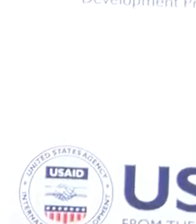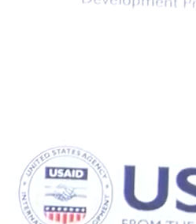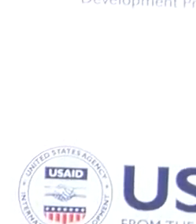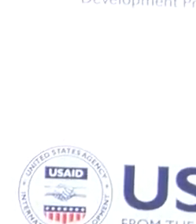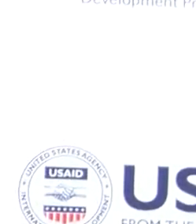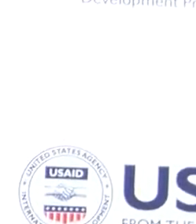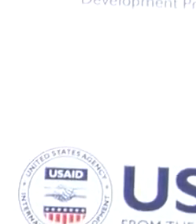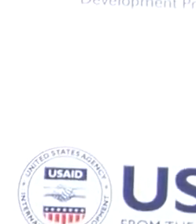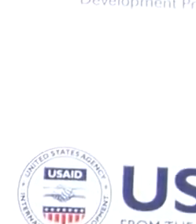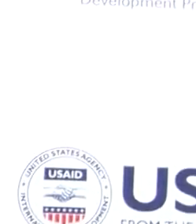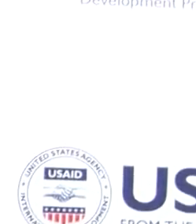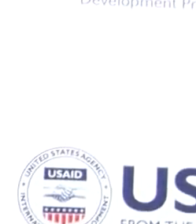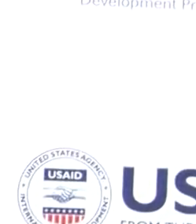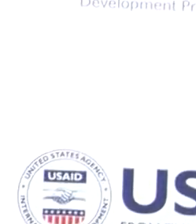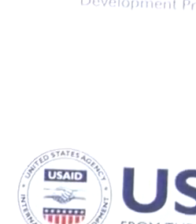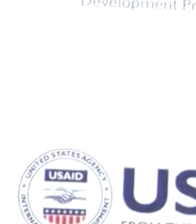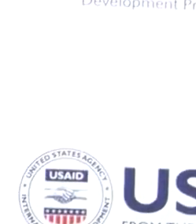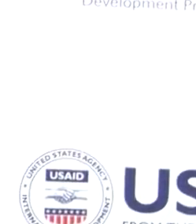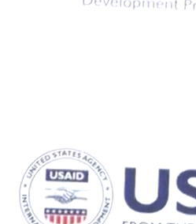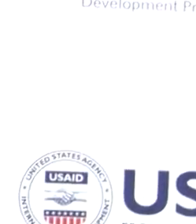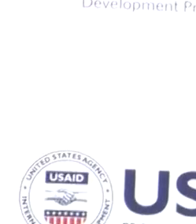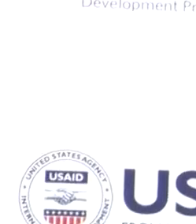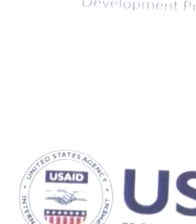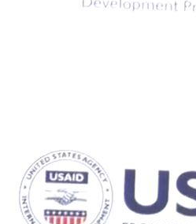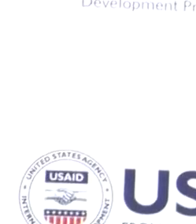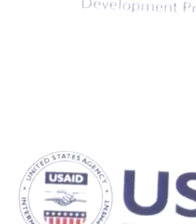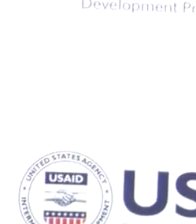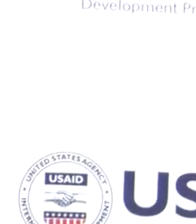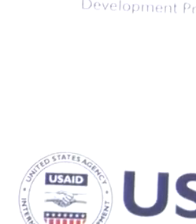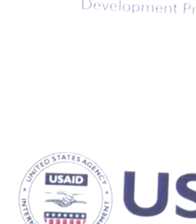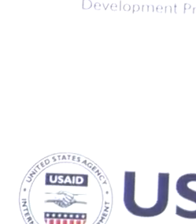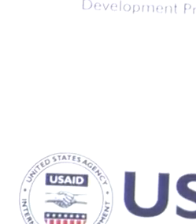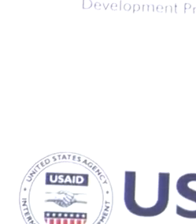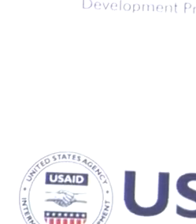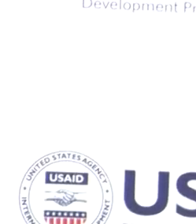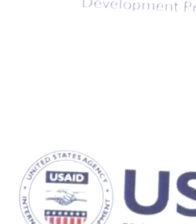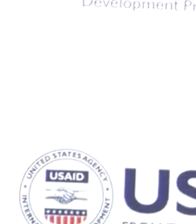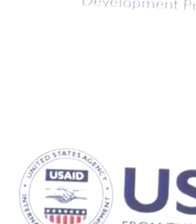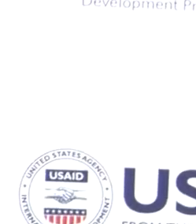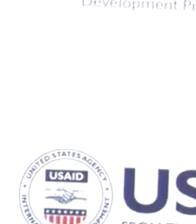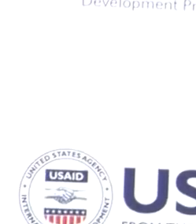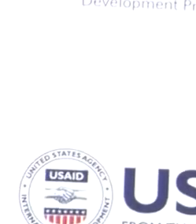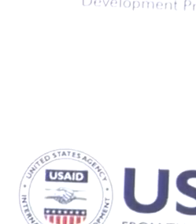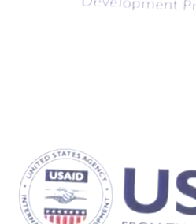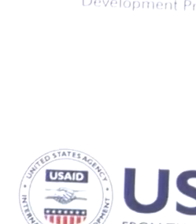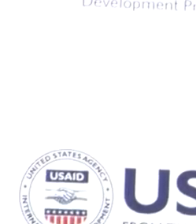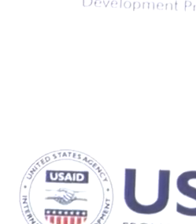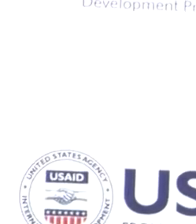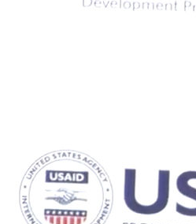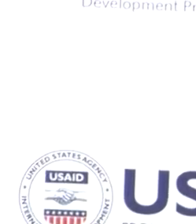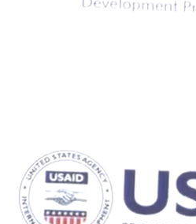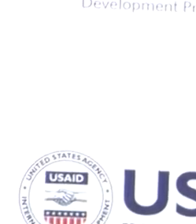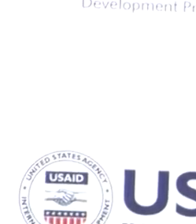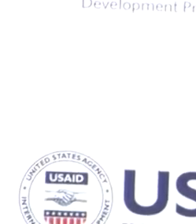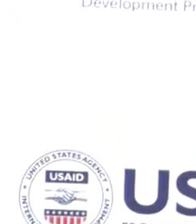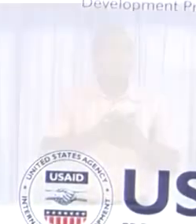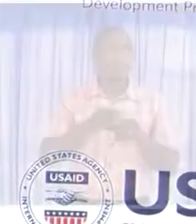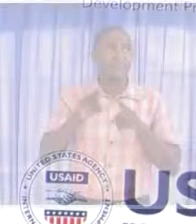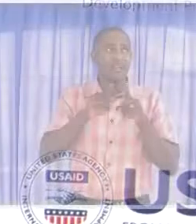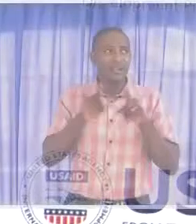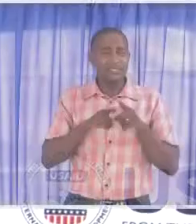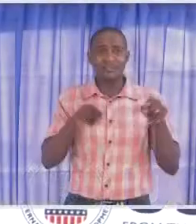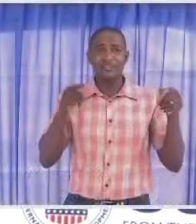for the vision, for even helping us to even get this program started. We're truly grateful. To the Council of Community Colleges